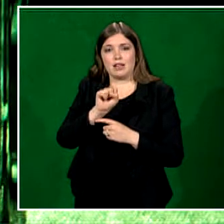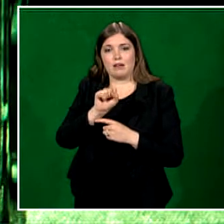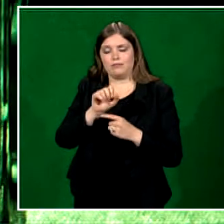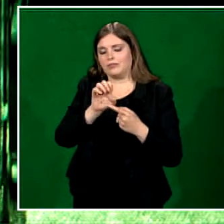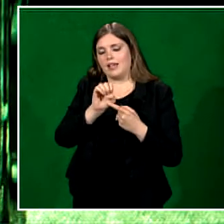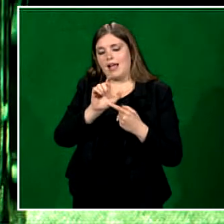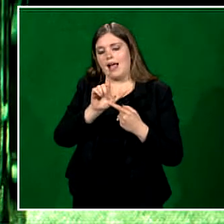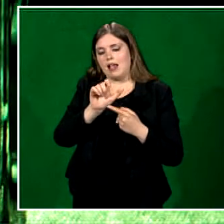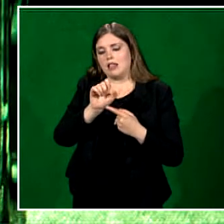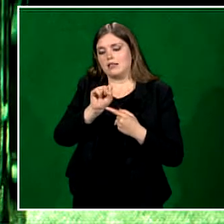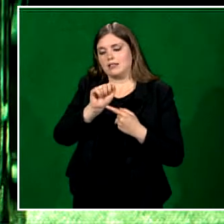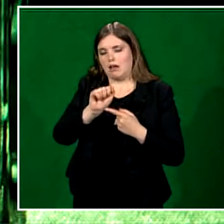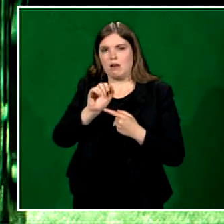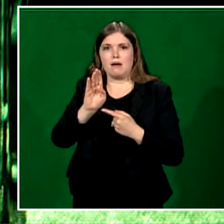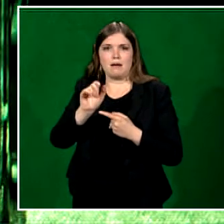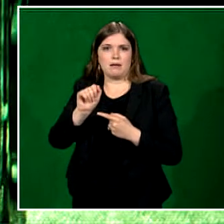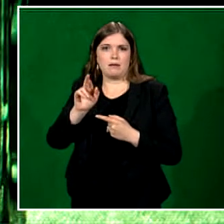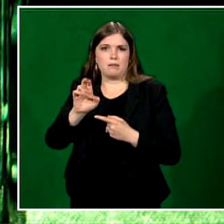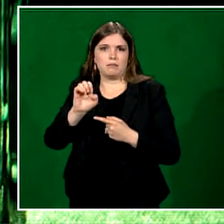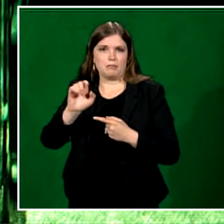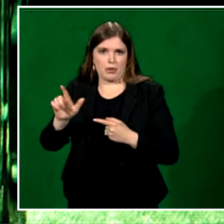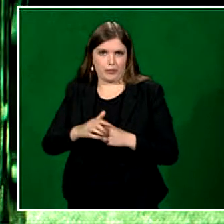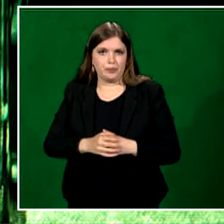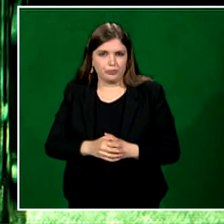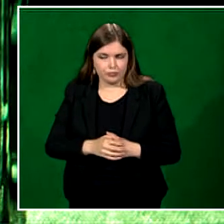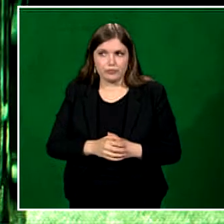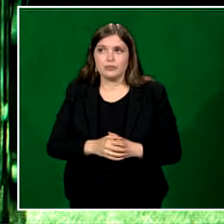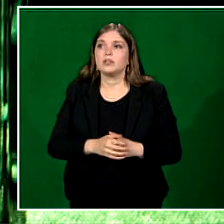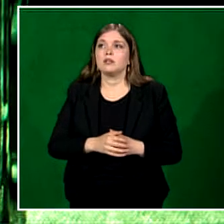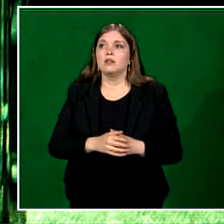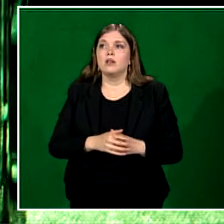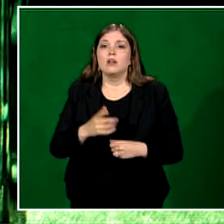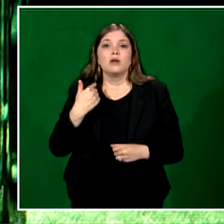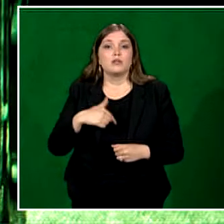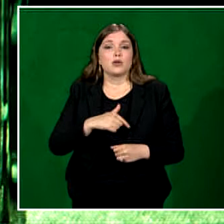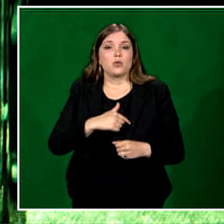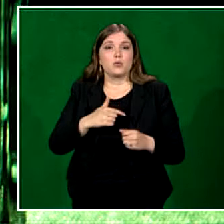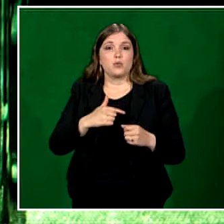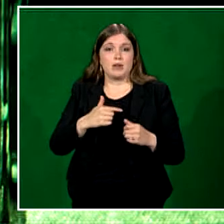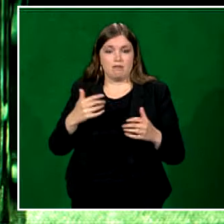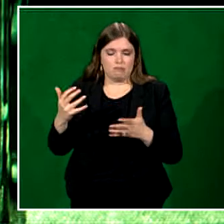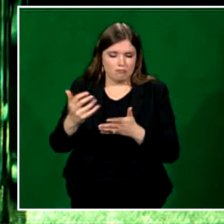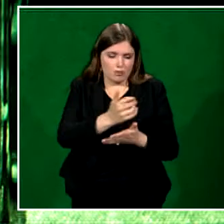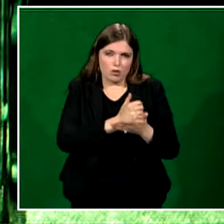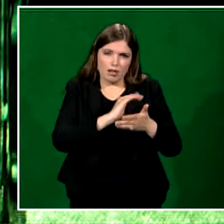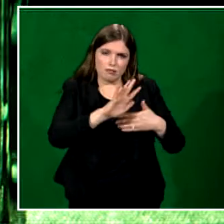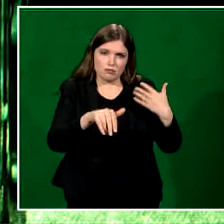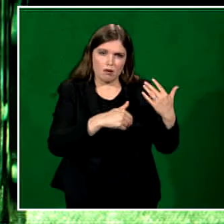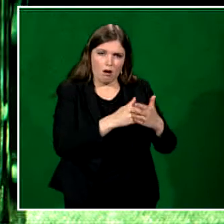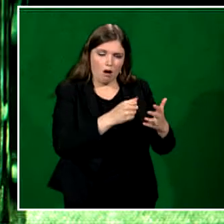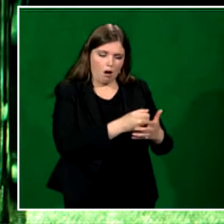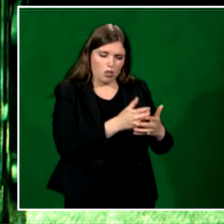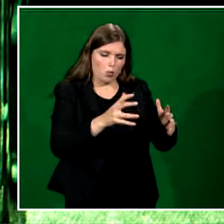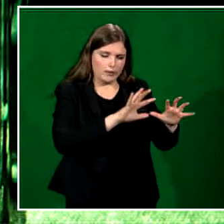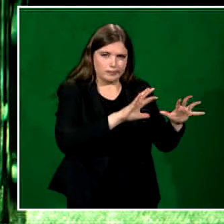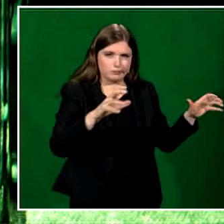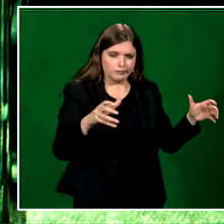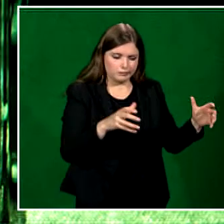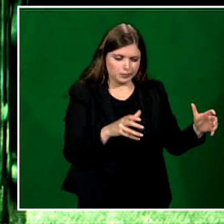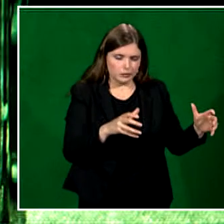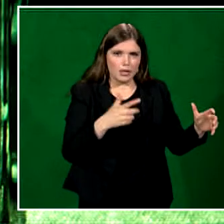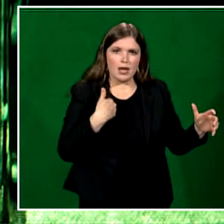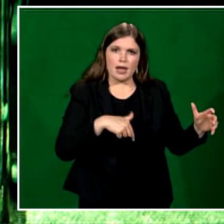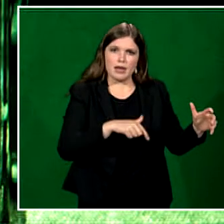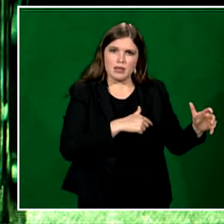Now our solution, after gathering the pineapple waste, we will then sun dry the pineapple waste. By the help of our ASAL